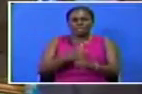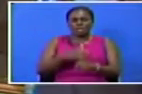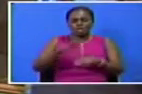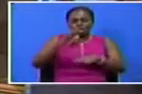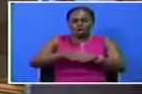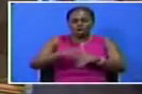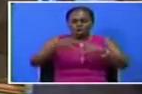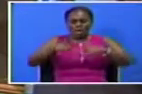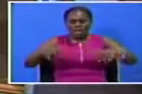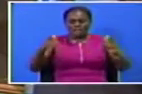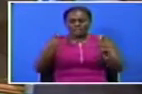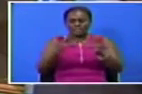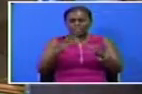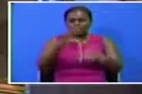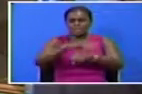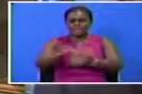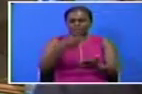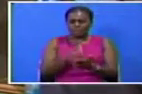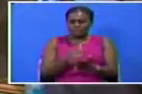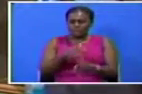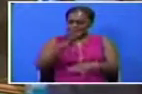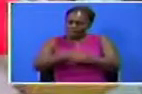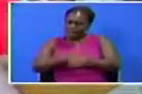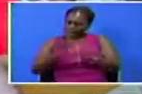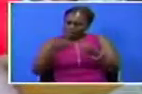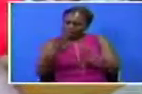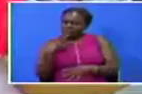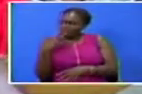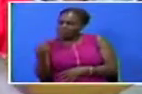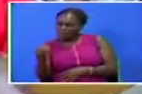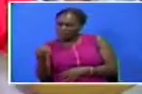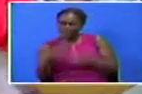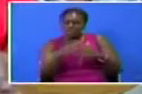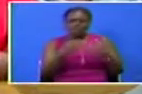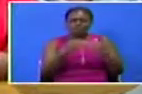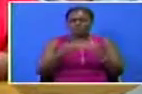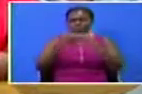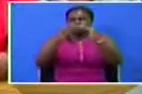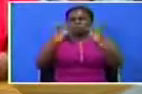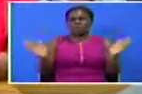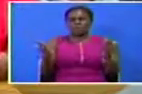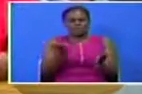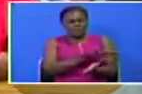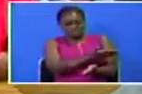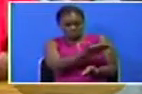money. On average, they make from $500 and above. So I'm urging all of you